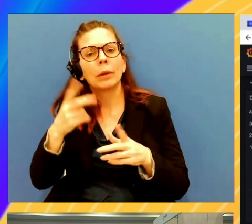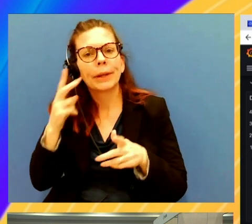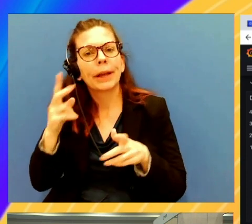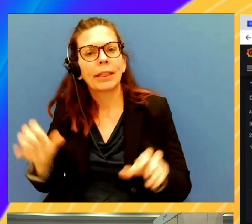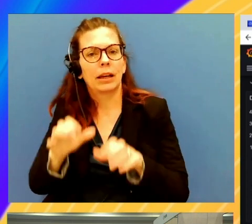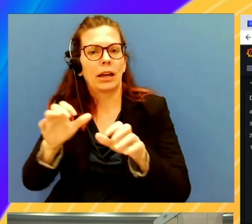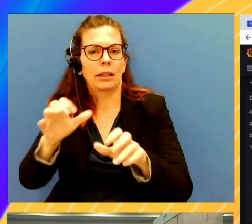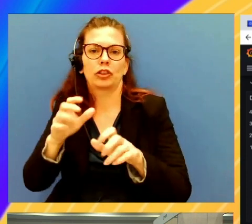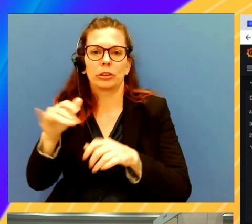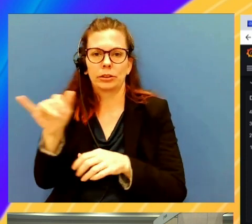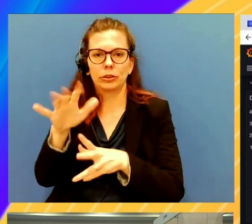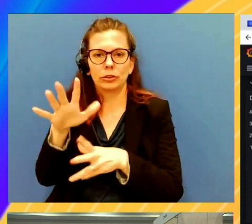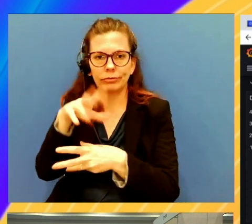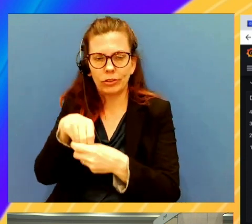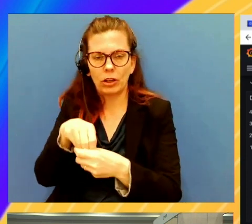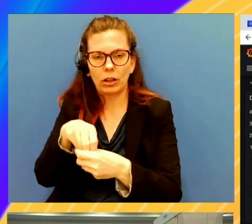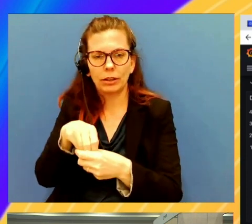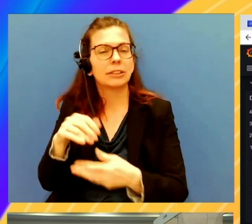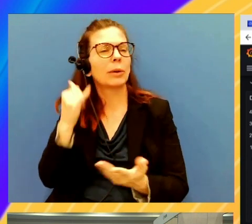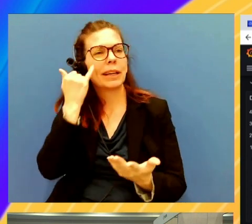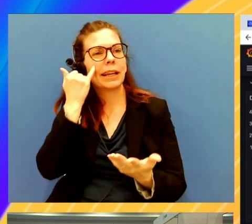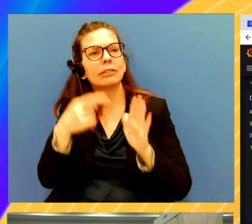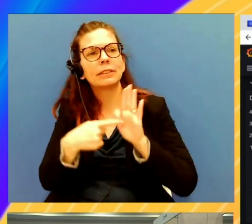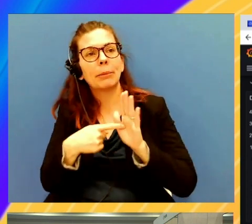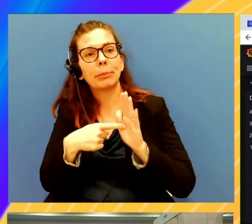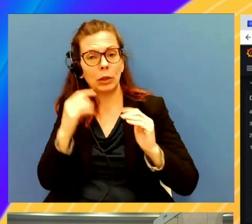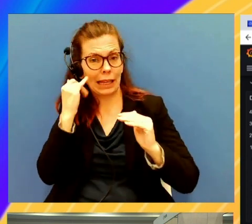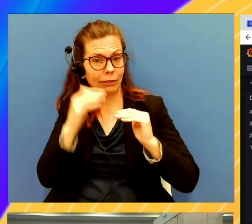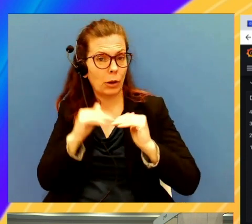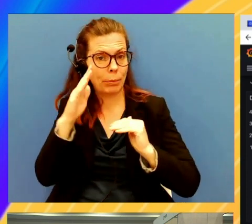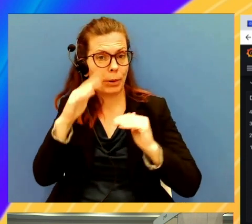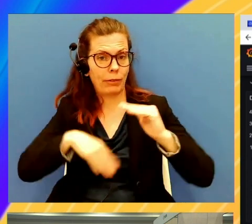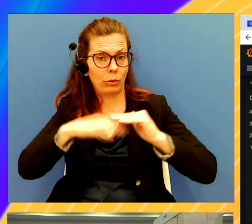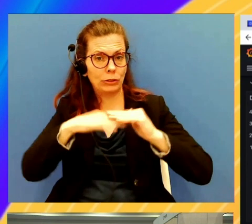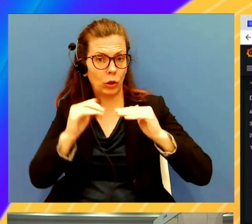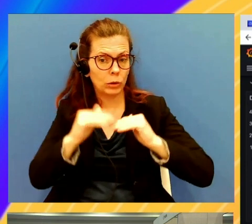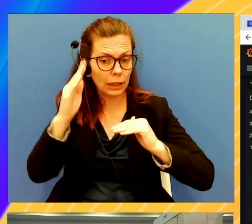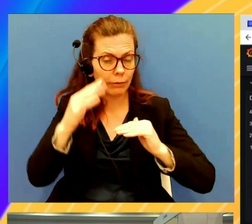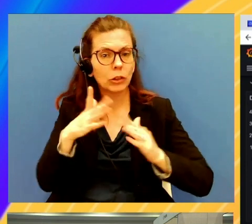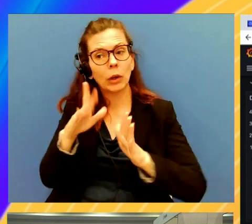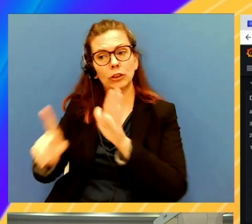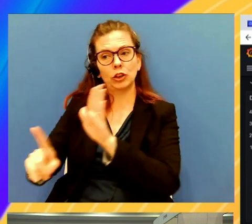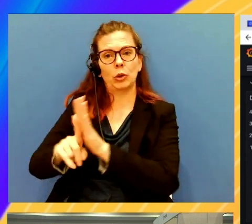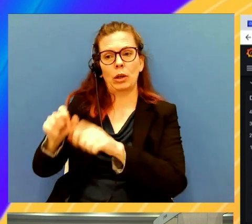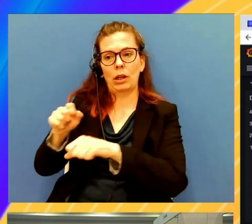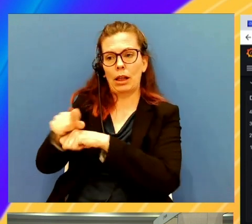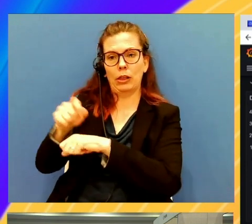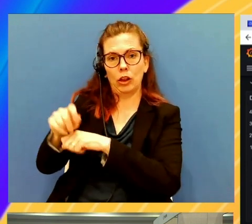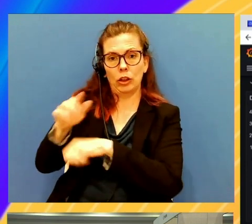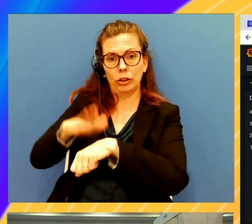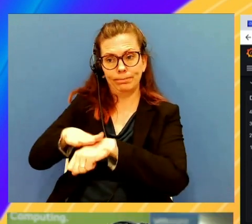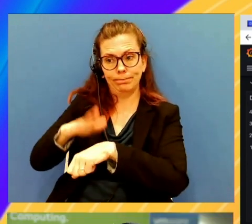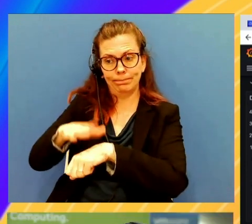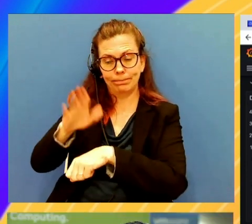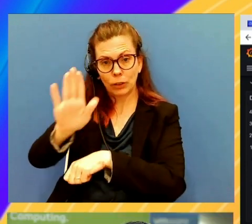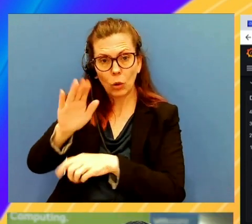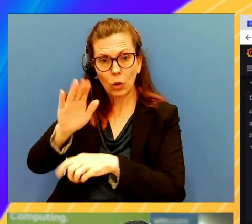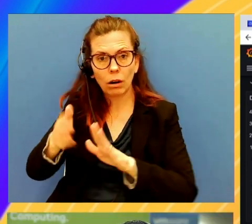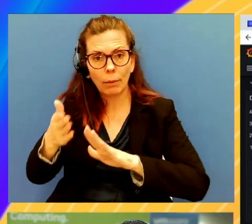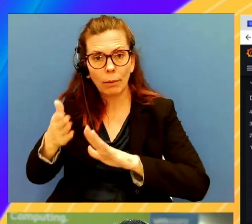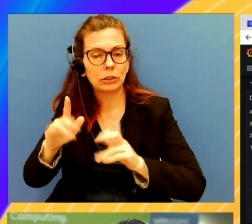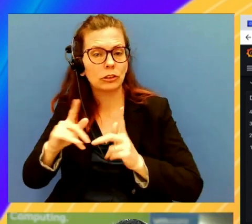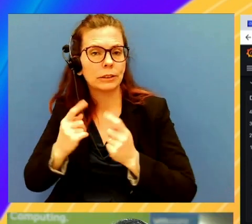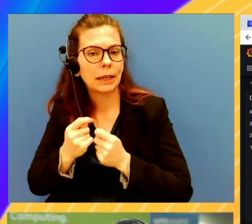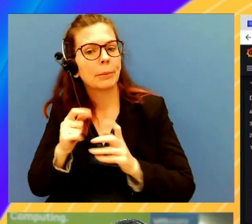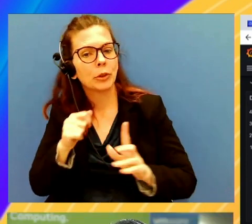top of it. Like, for instance, if your heap exceeds the threshold, then you would want to send alerts to your operations team. So you can further extend this